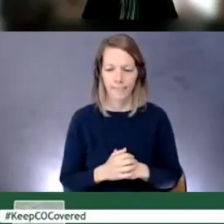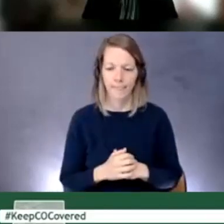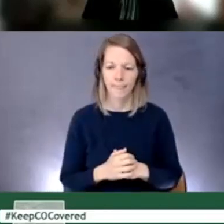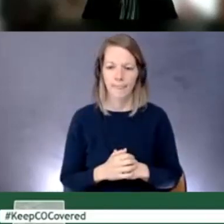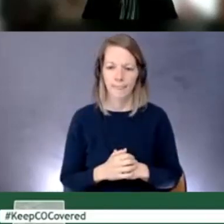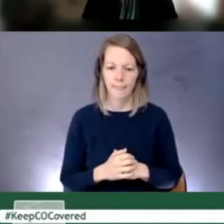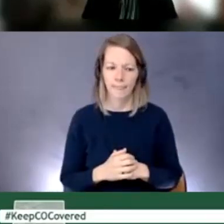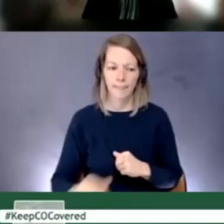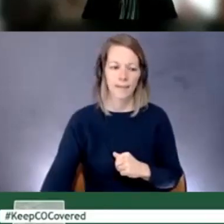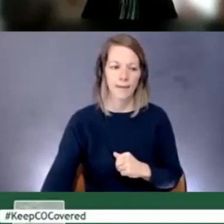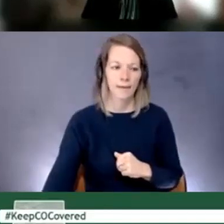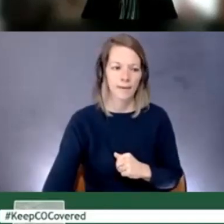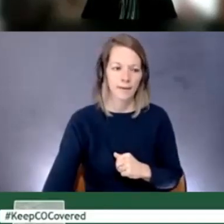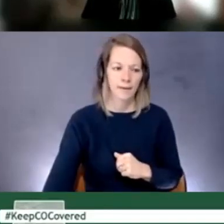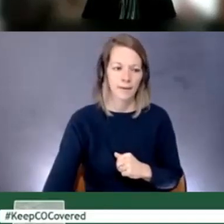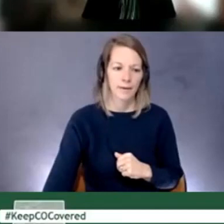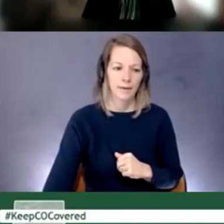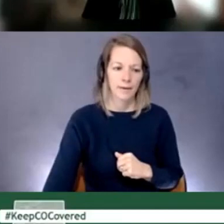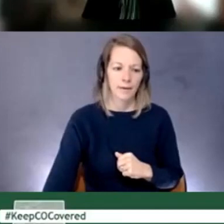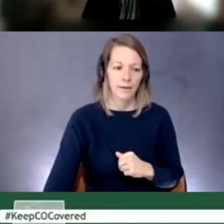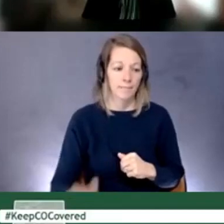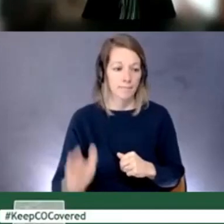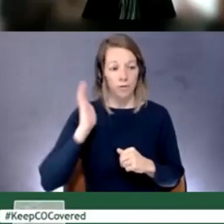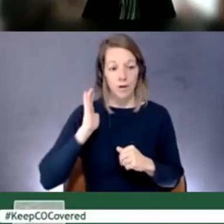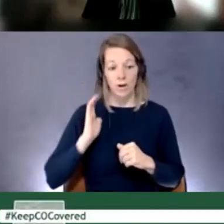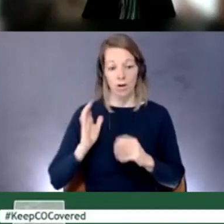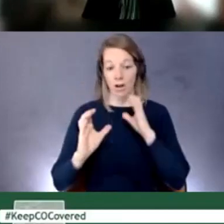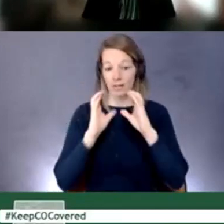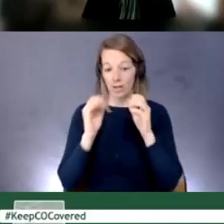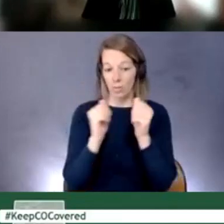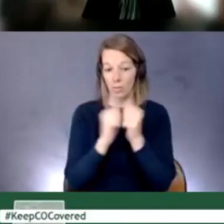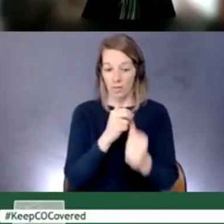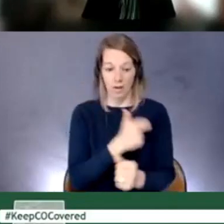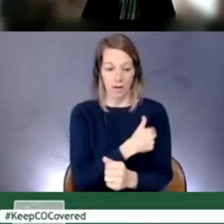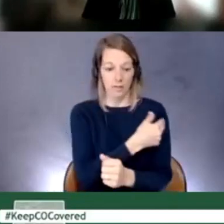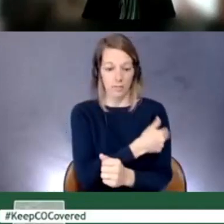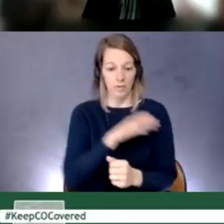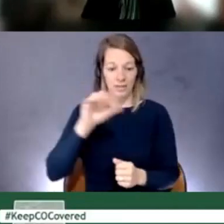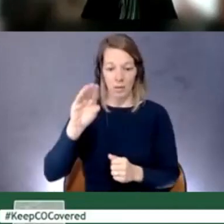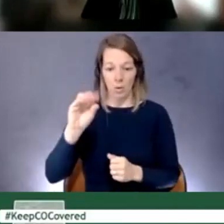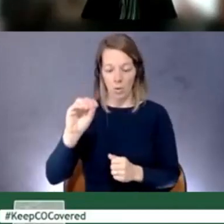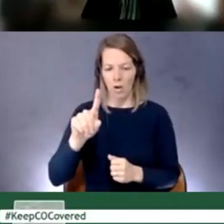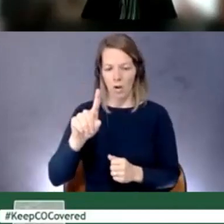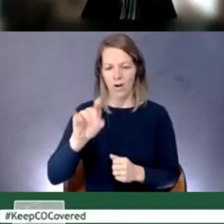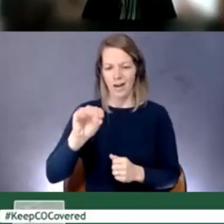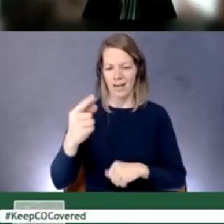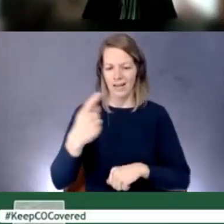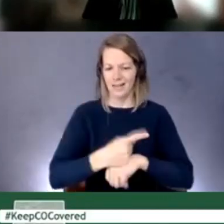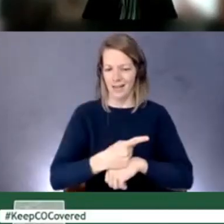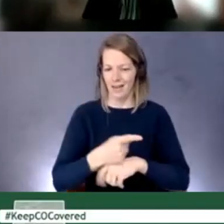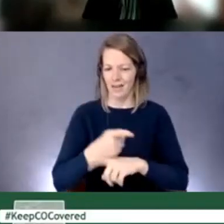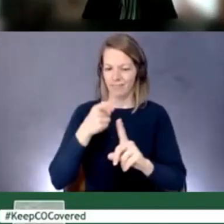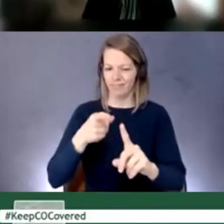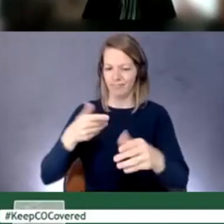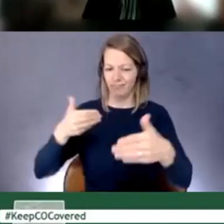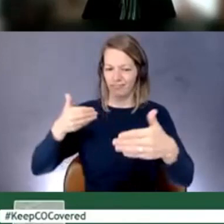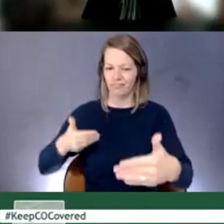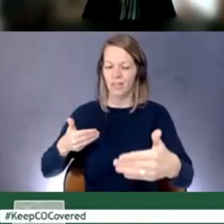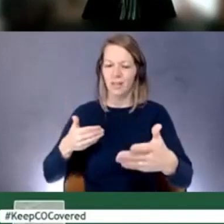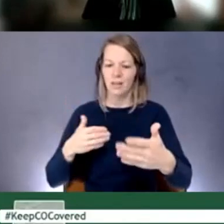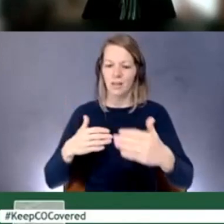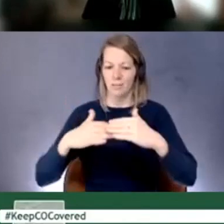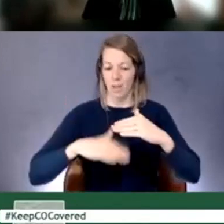prior conversations I've had with other hospital CEOs, that 180-day mark is a real indicator they start getting below